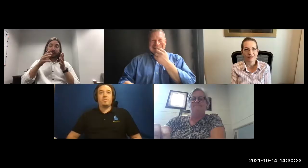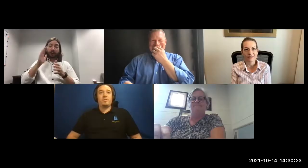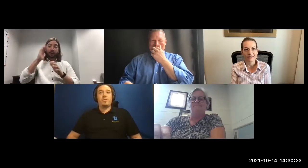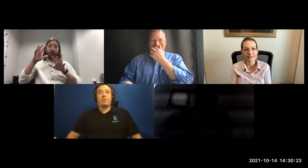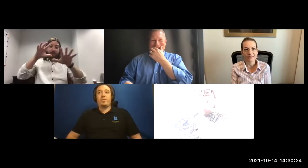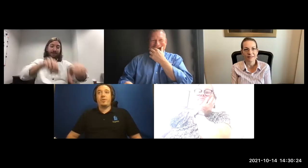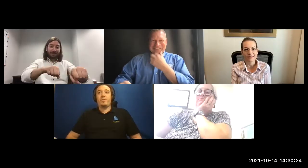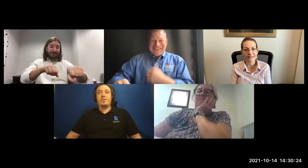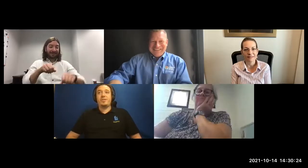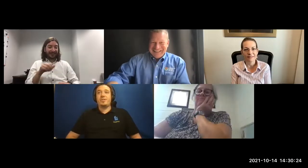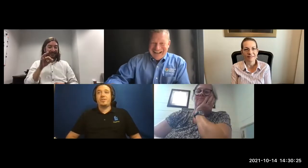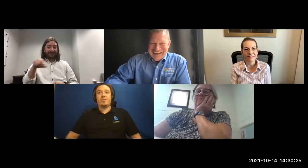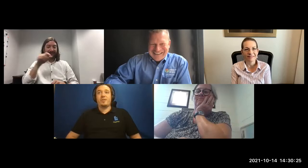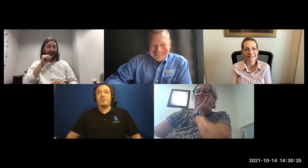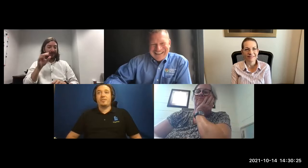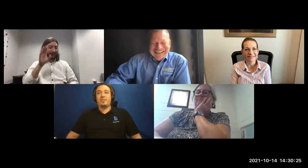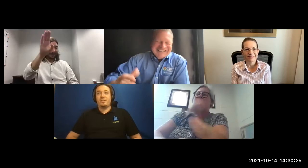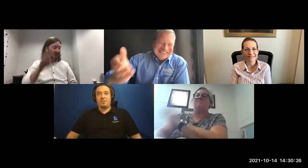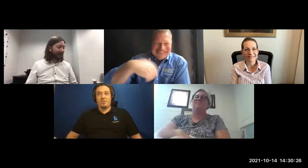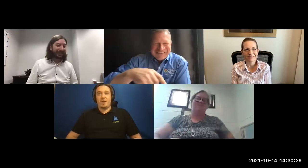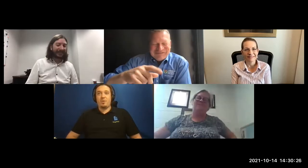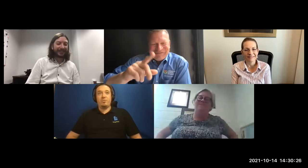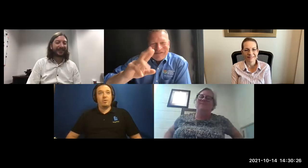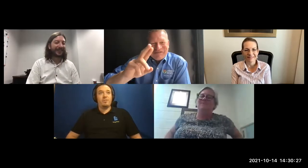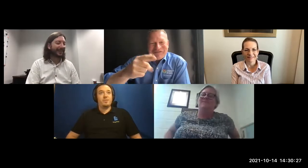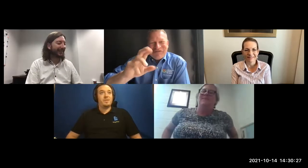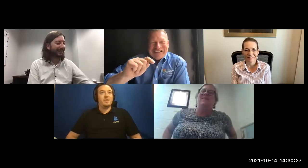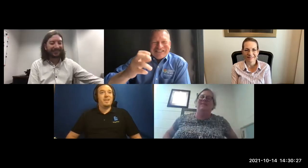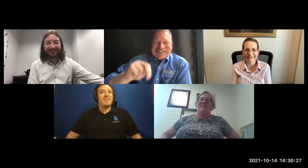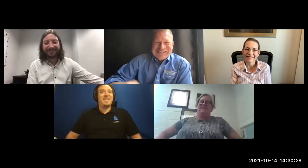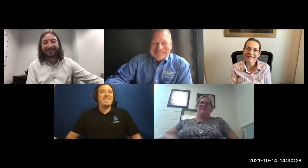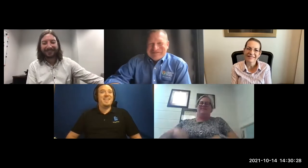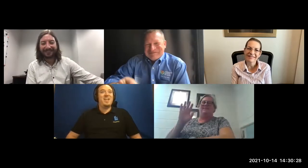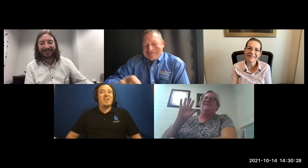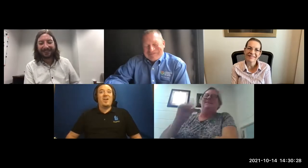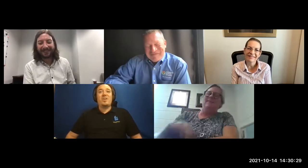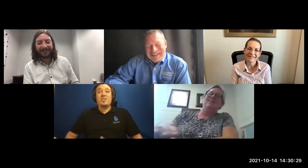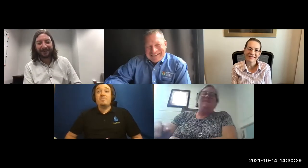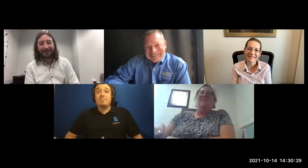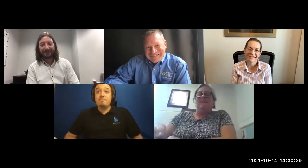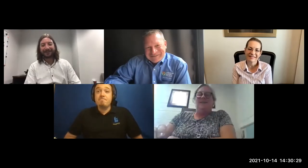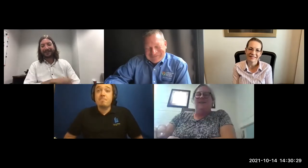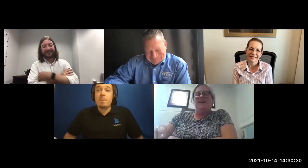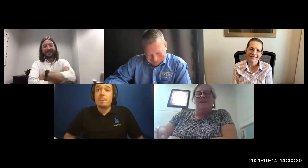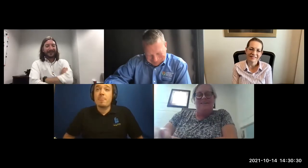Oh, your researchers are going to grab the whole floor if no one speaks up. All right,